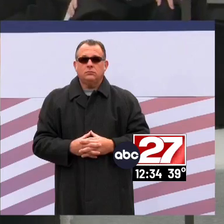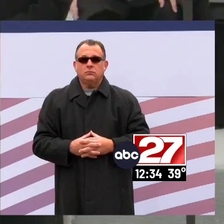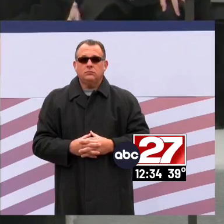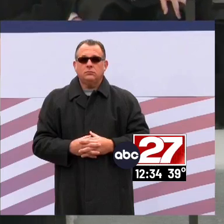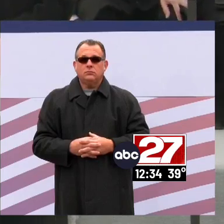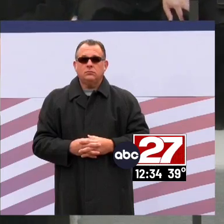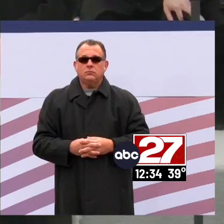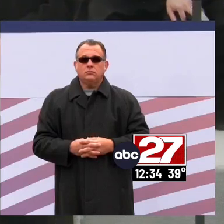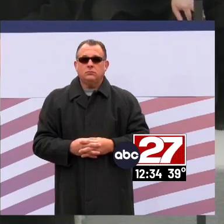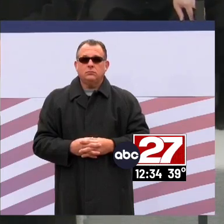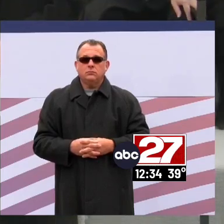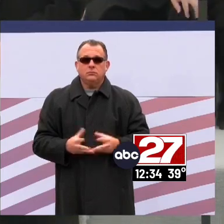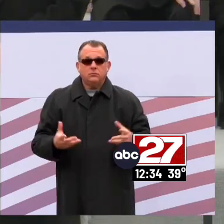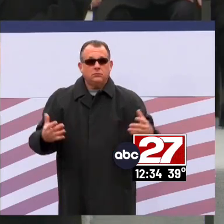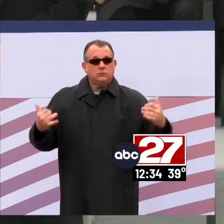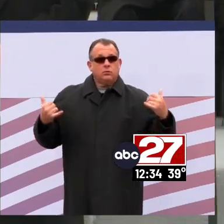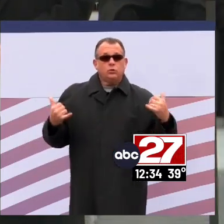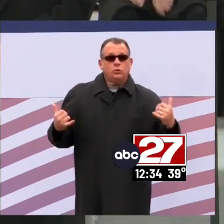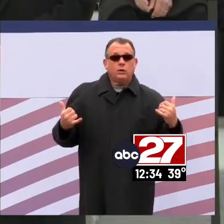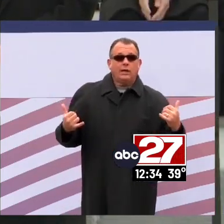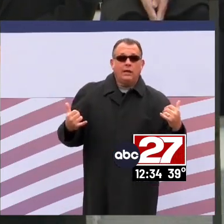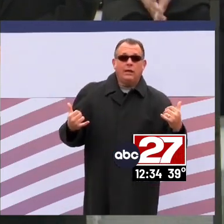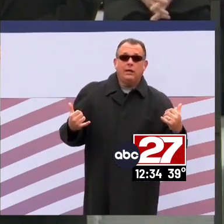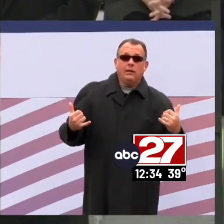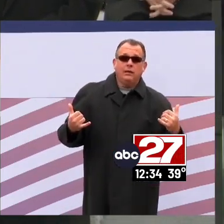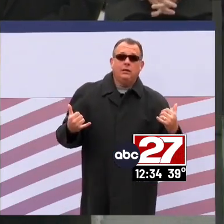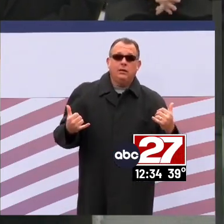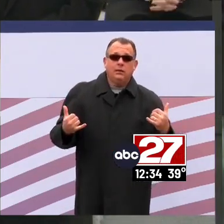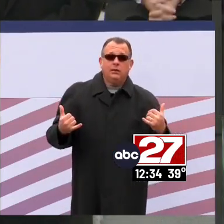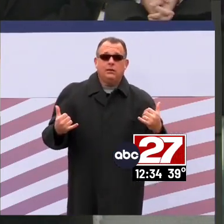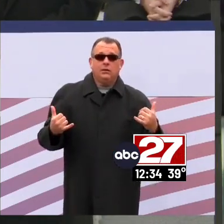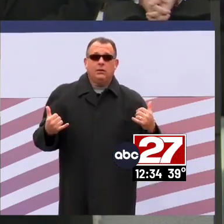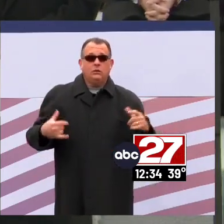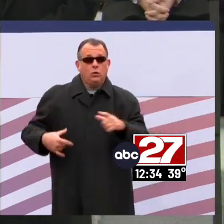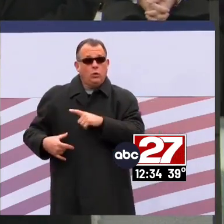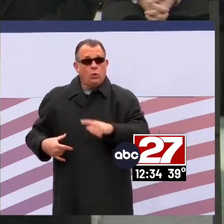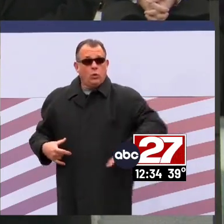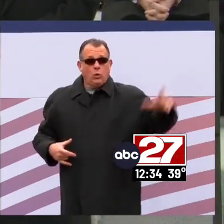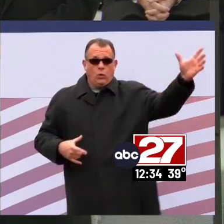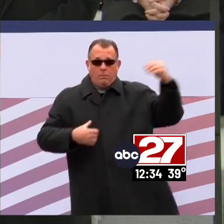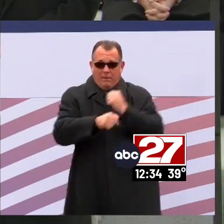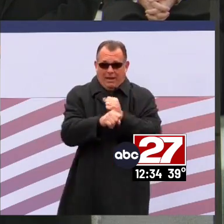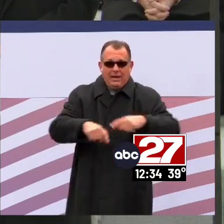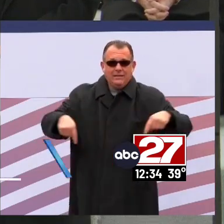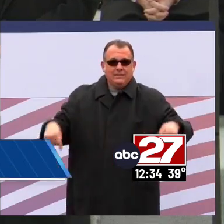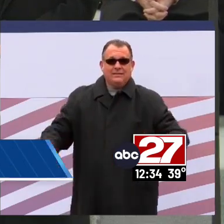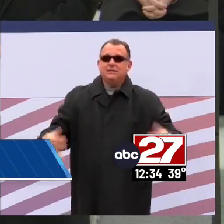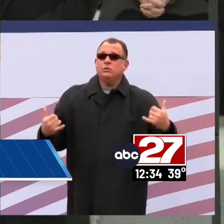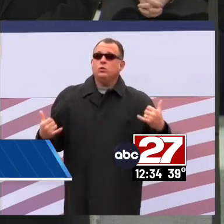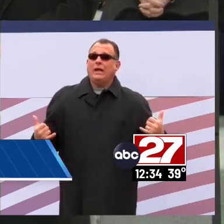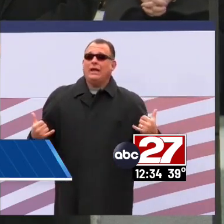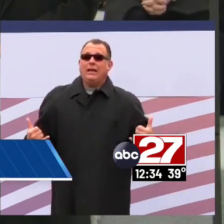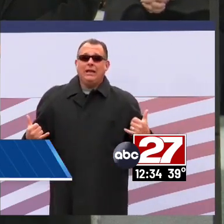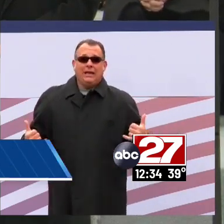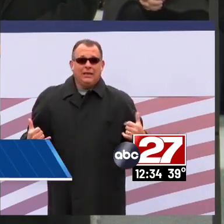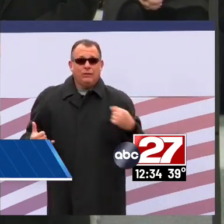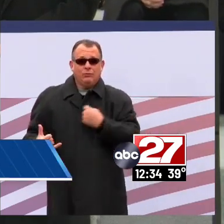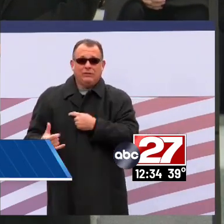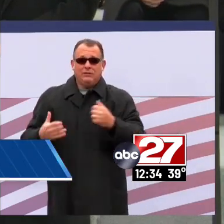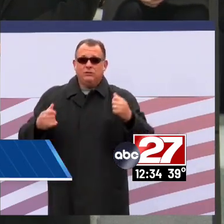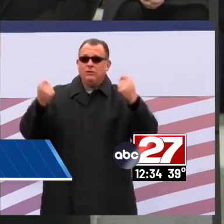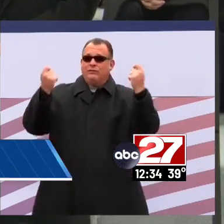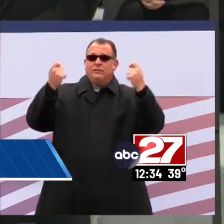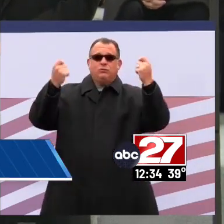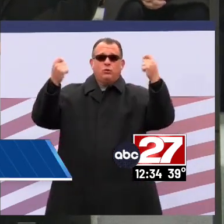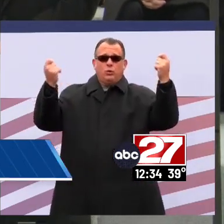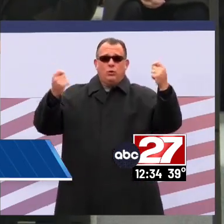This is the day that the Lord has made. Let us rejoice and be